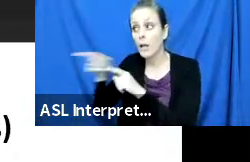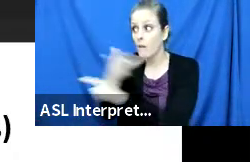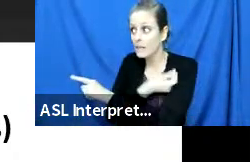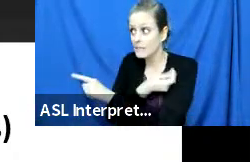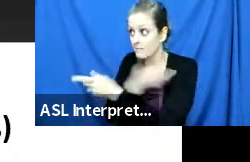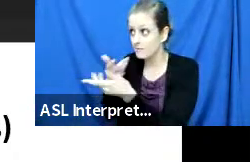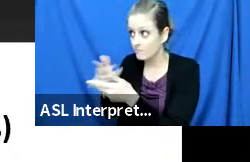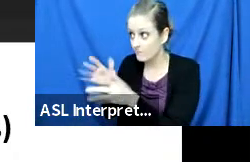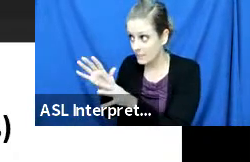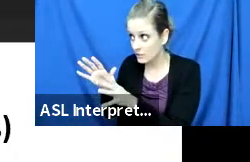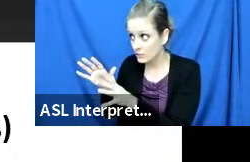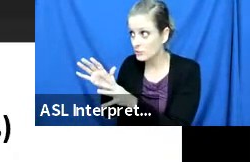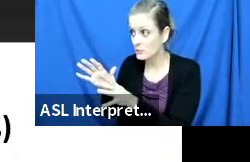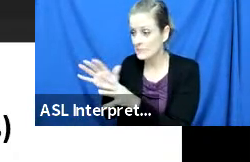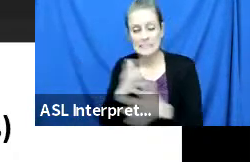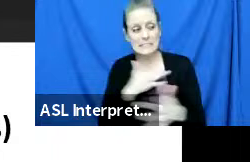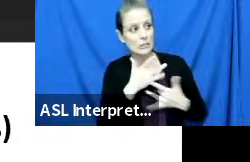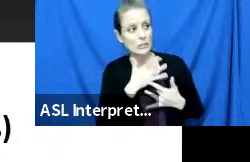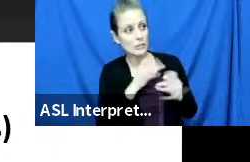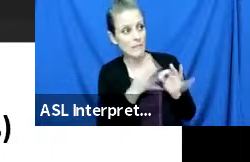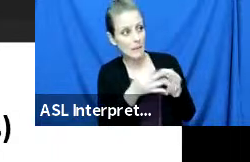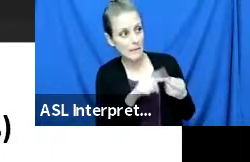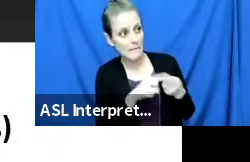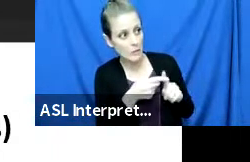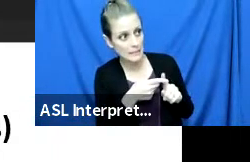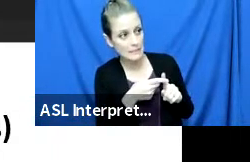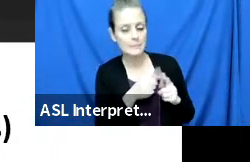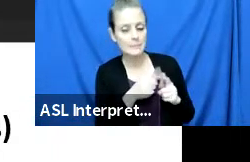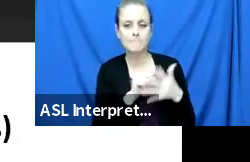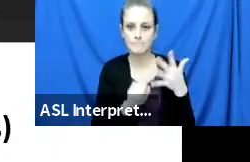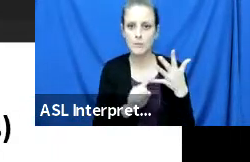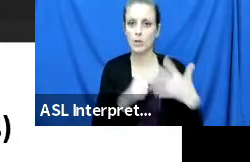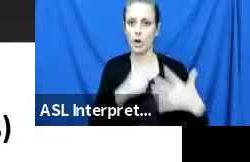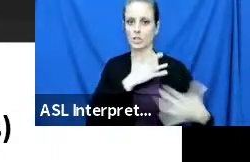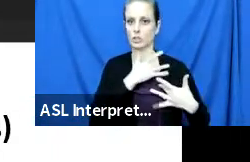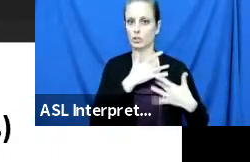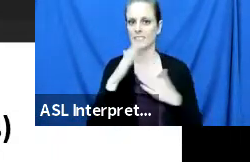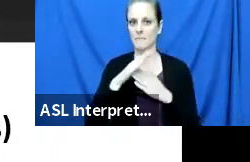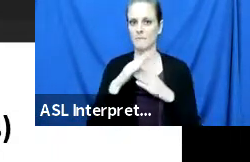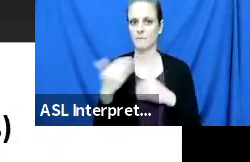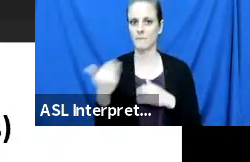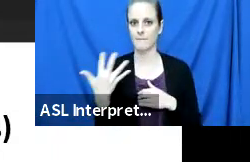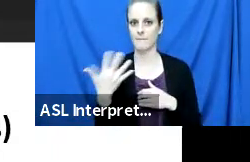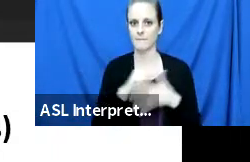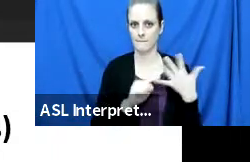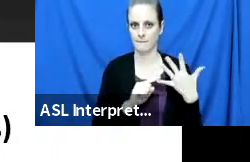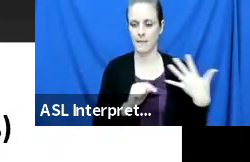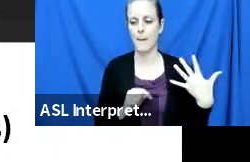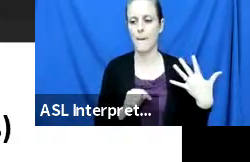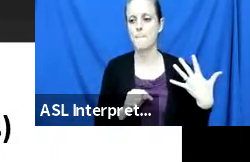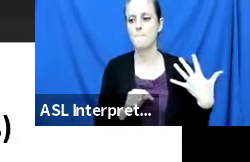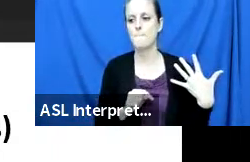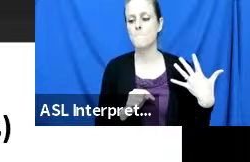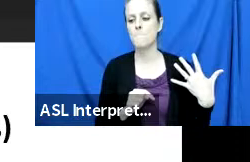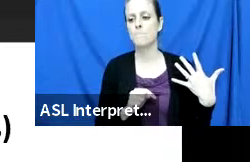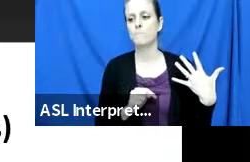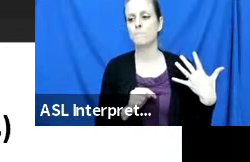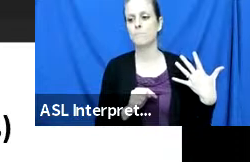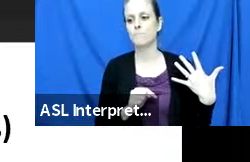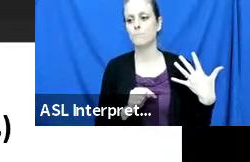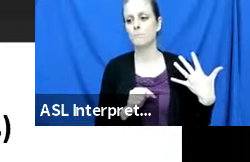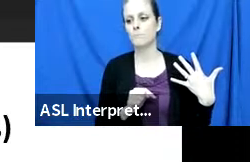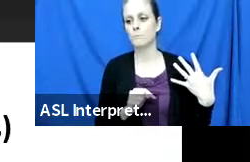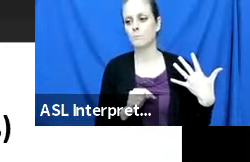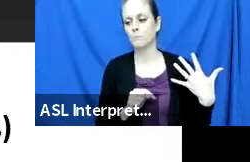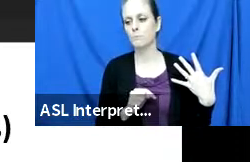and concern for family and friends. And these areas were discerned from both